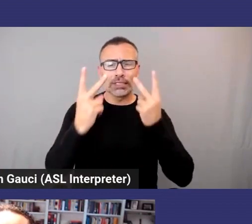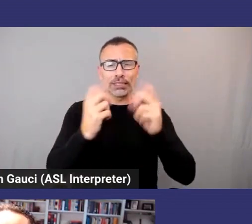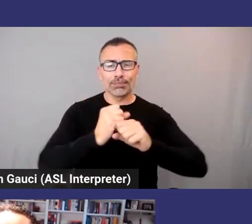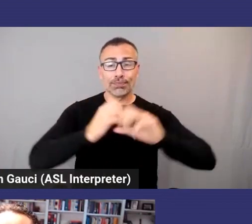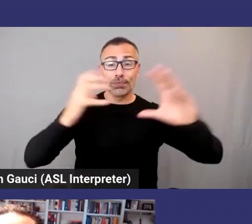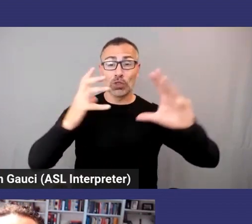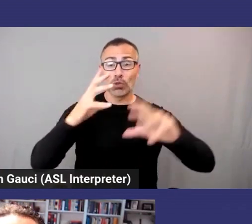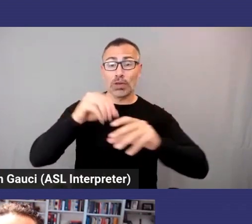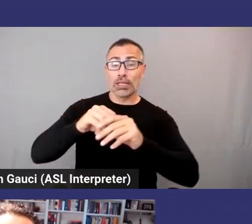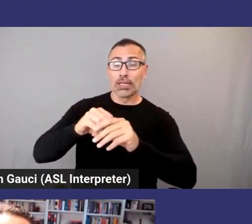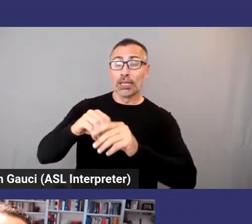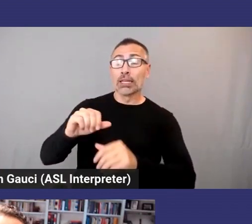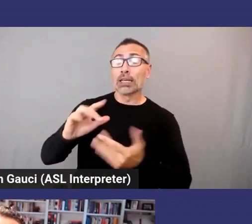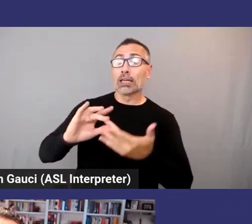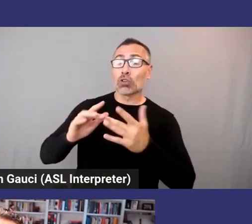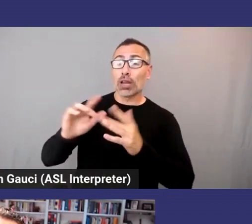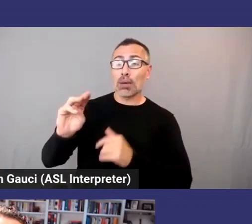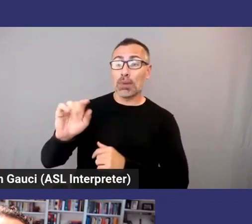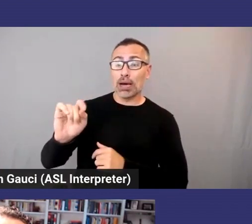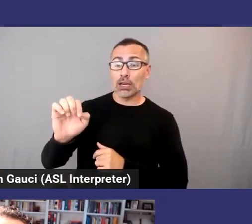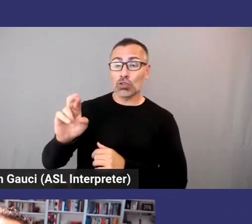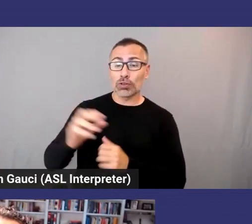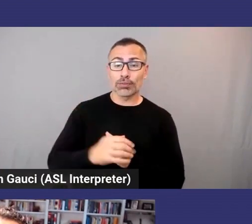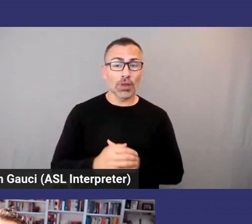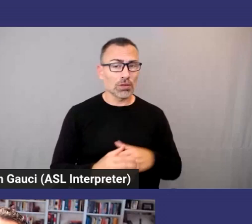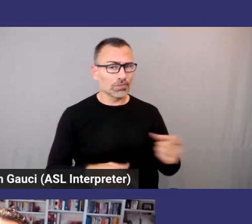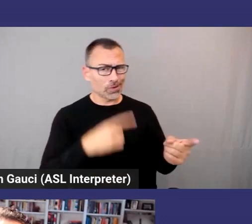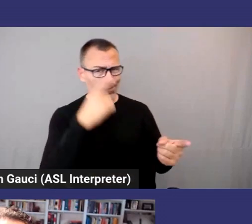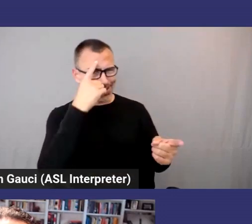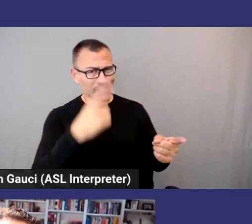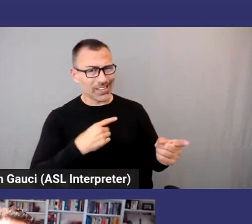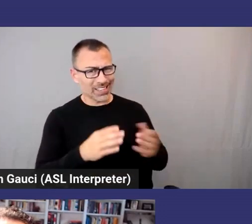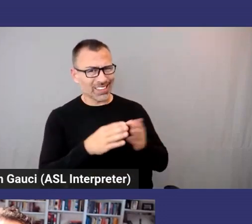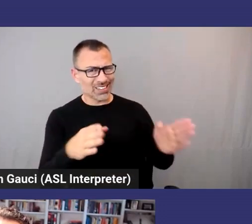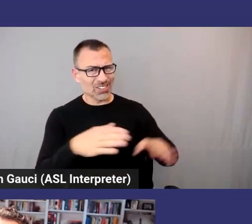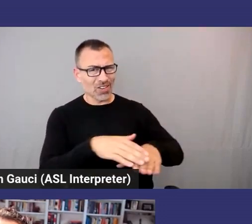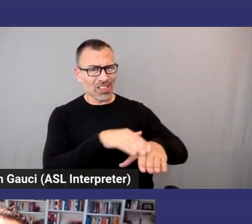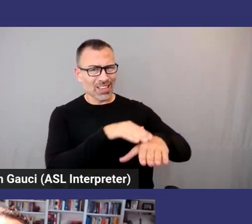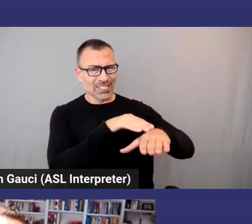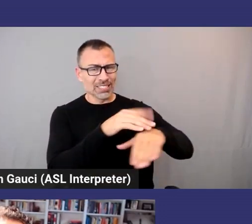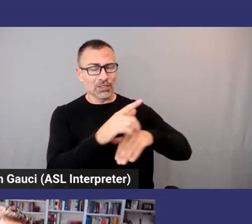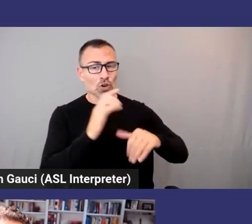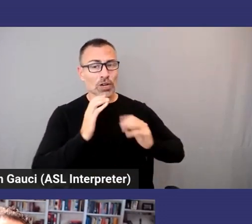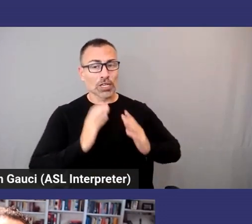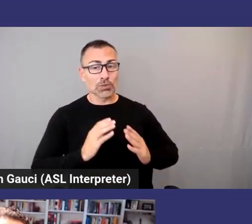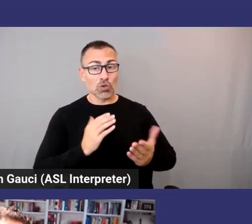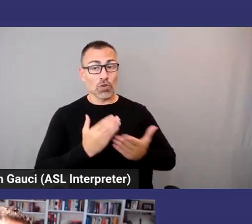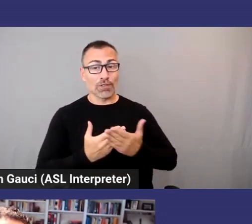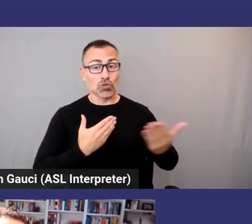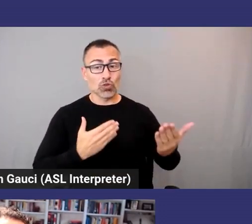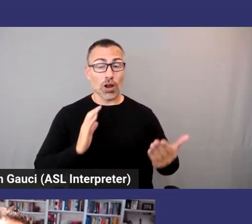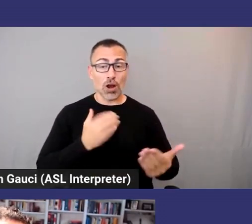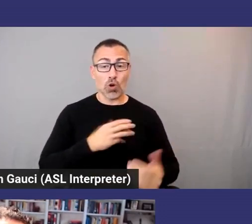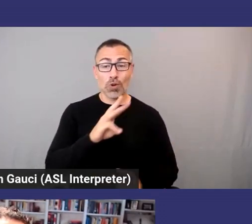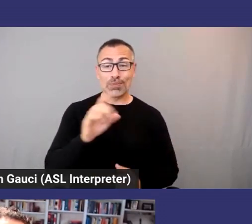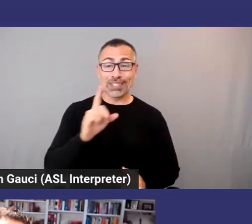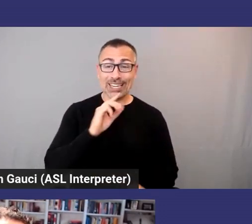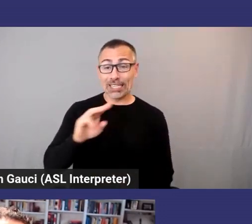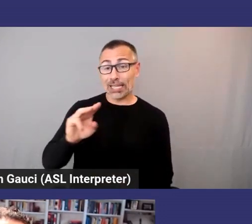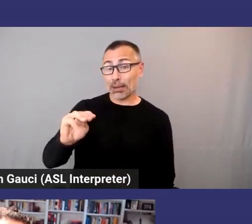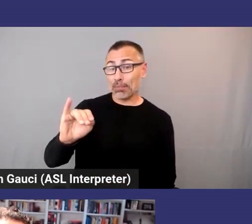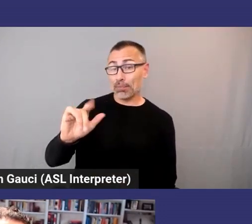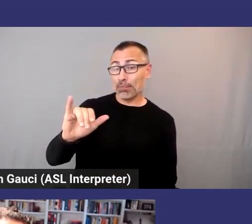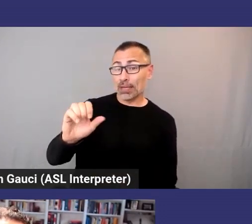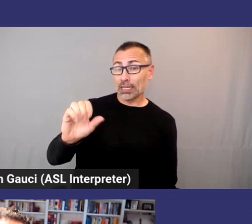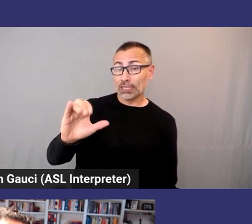think, oh, the general latency of a customer to my website is this many milliseconds. But what is it in New York? Customers in New York